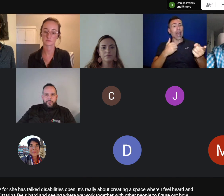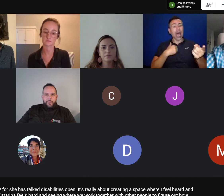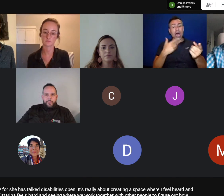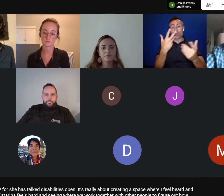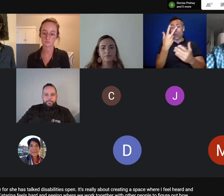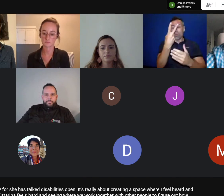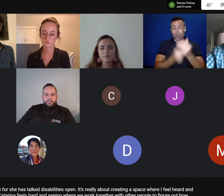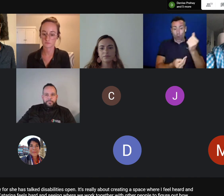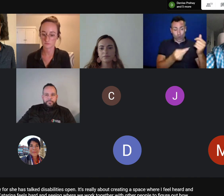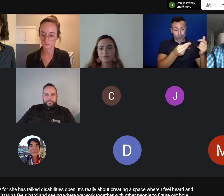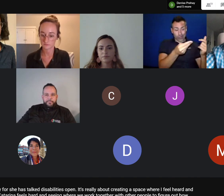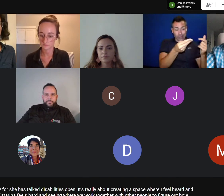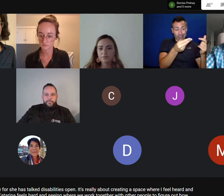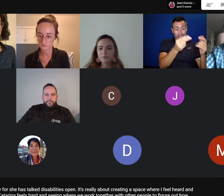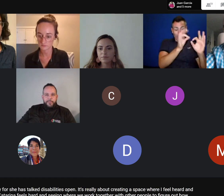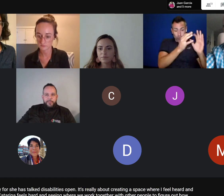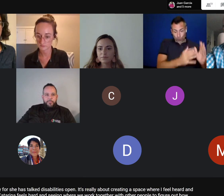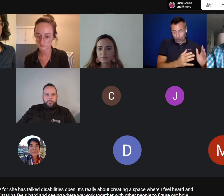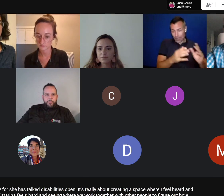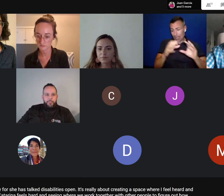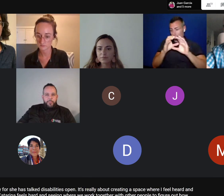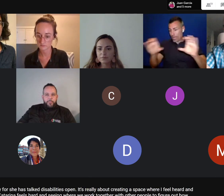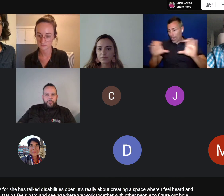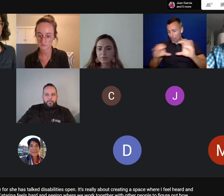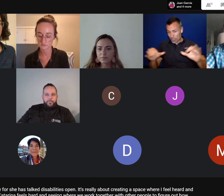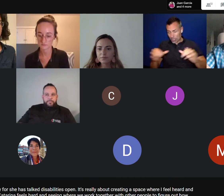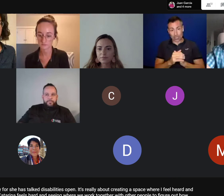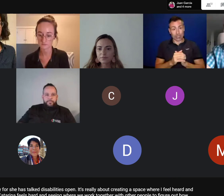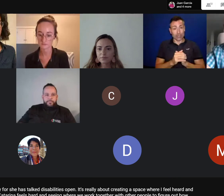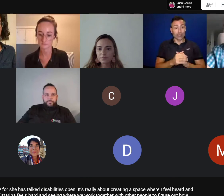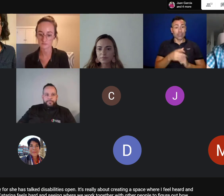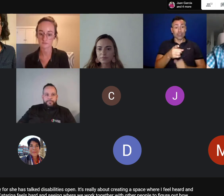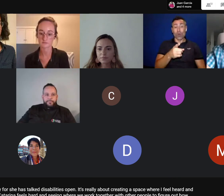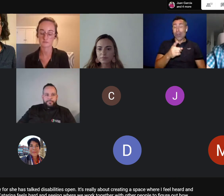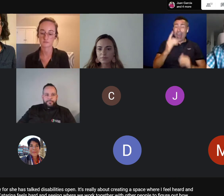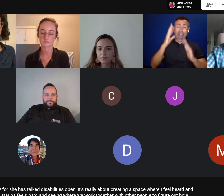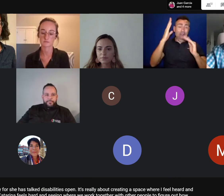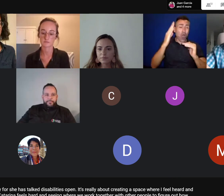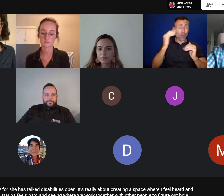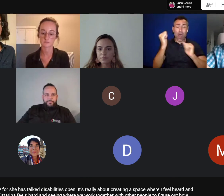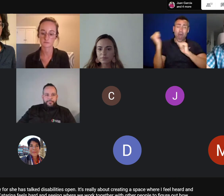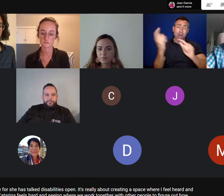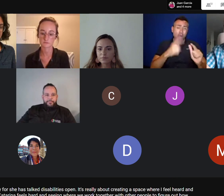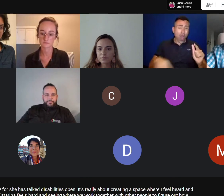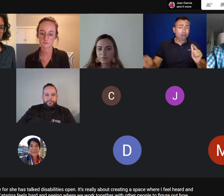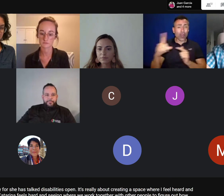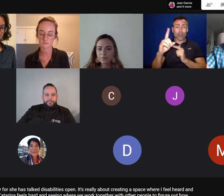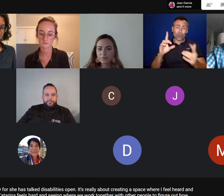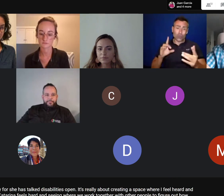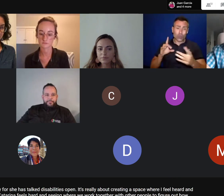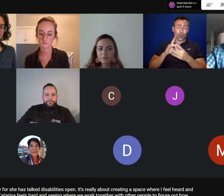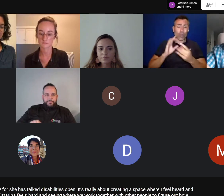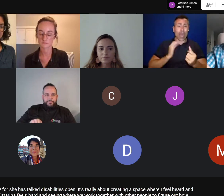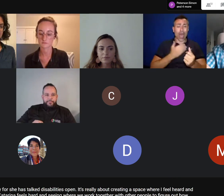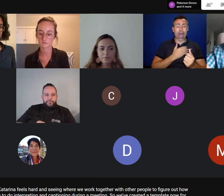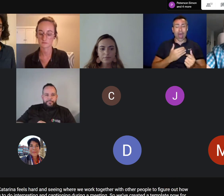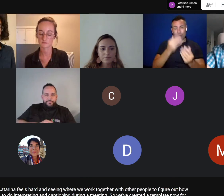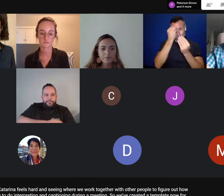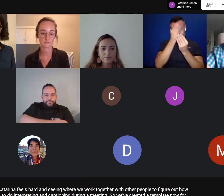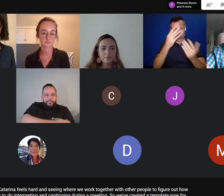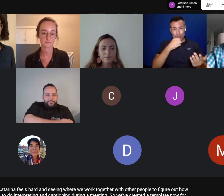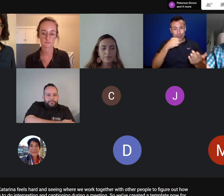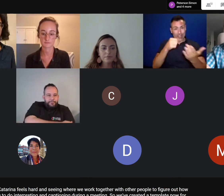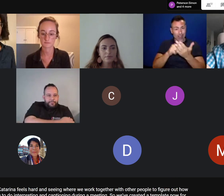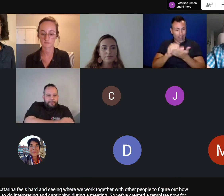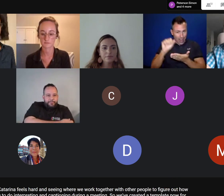hope that each one of you goes ahead and subscribes to our newsletters and joins the Center